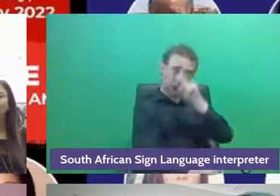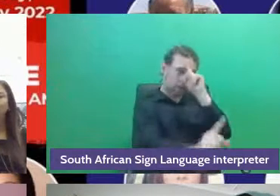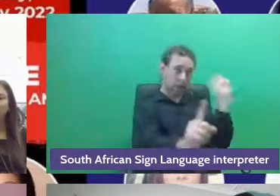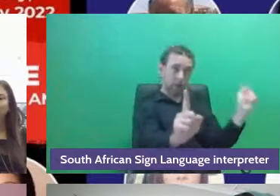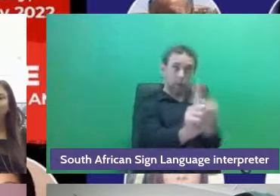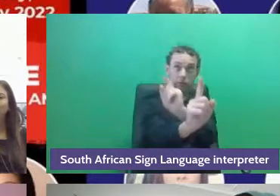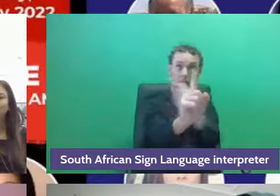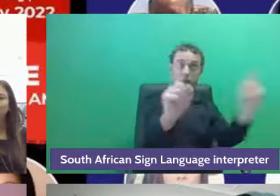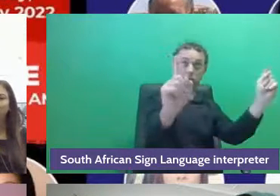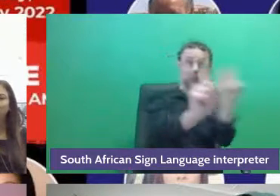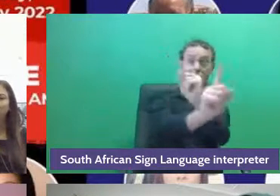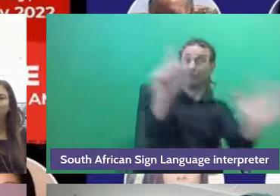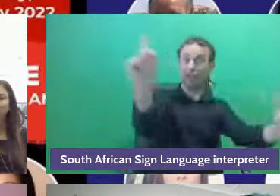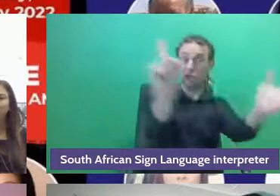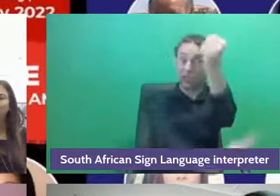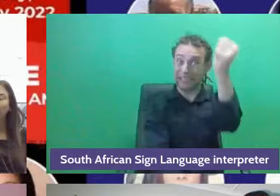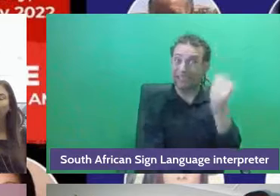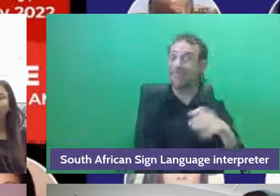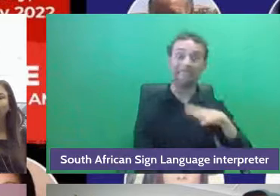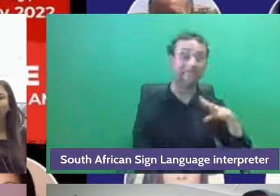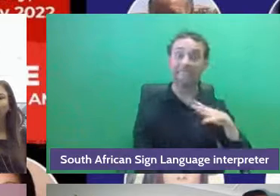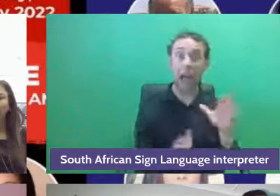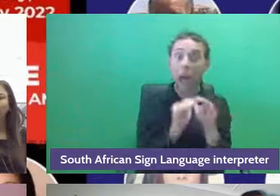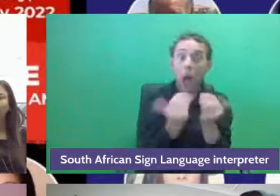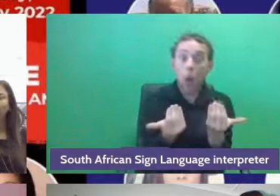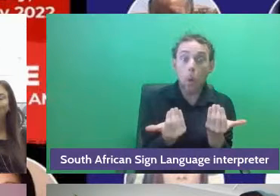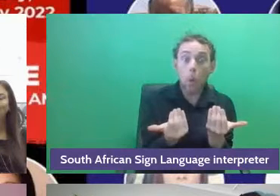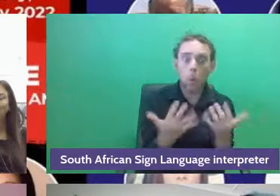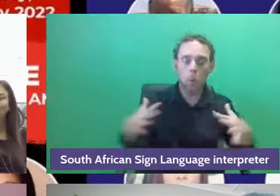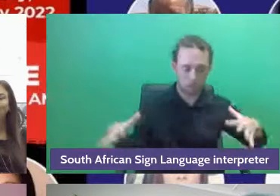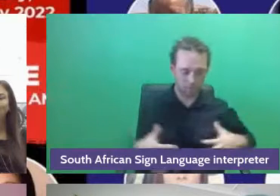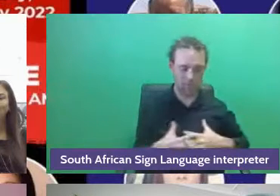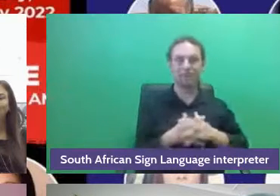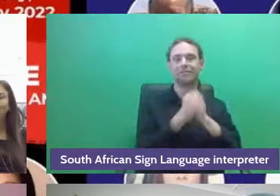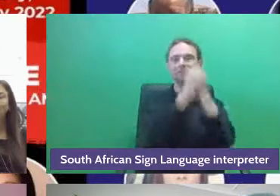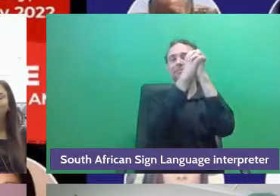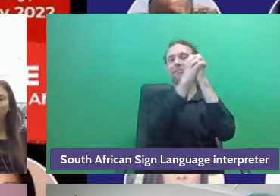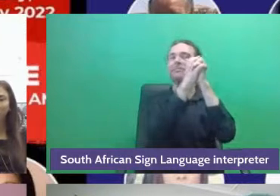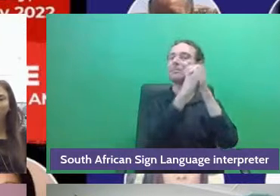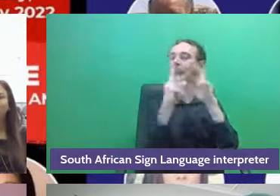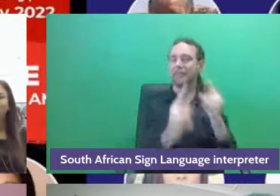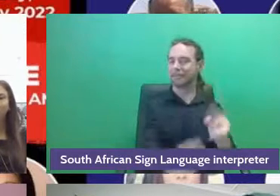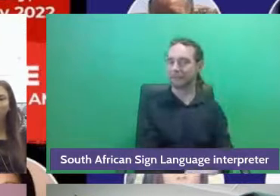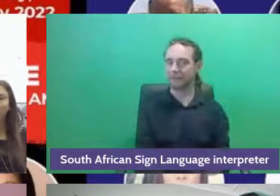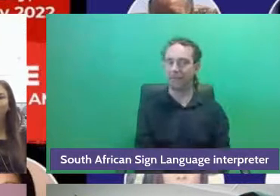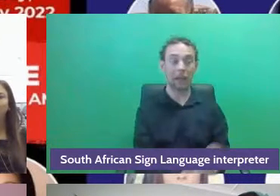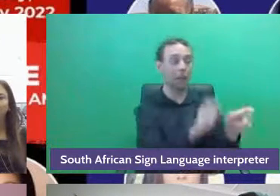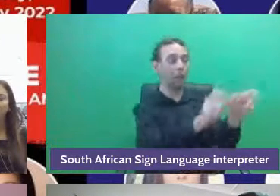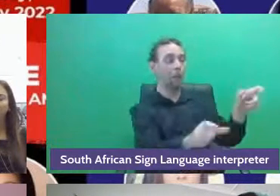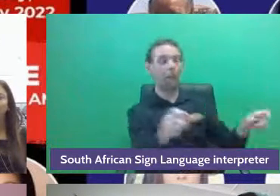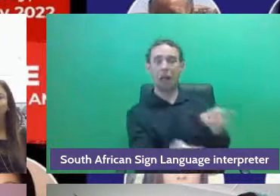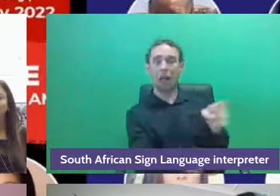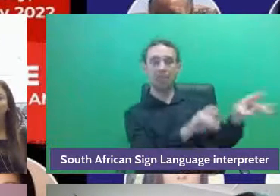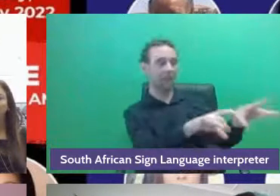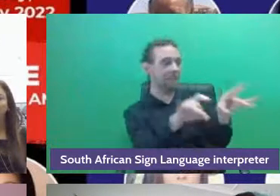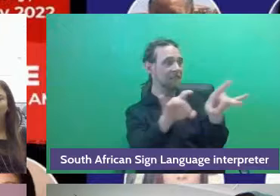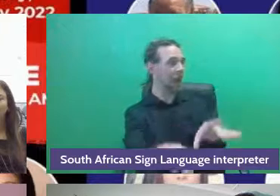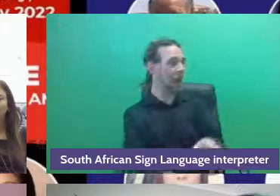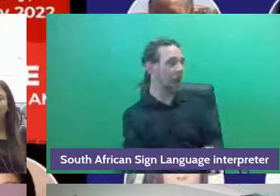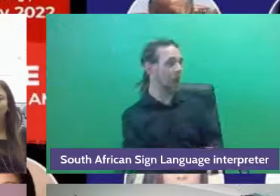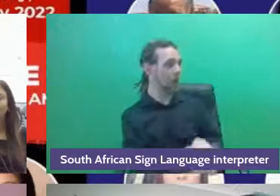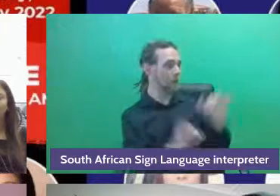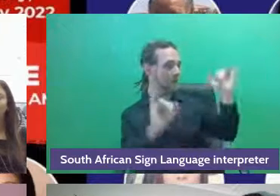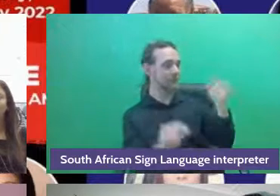together and joining the fight and not turning a blind eye, because we've got people that turn a blind eye on such